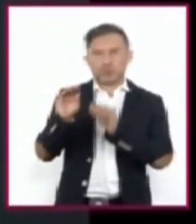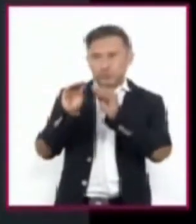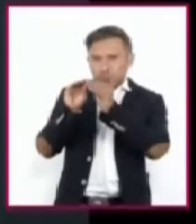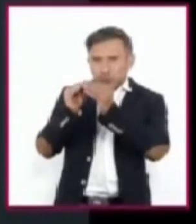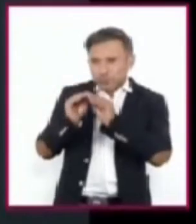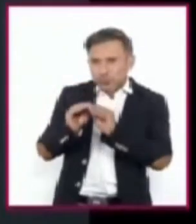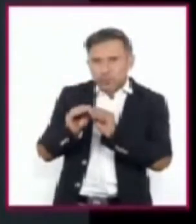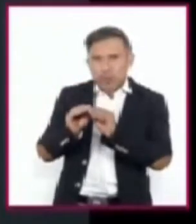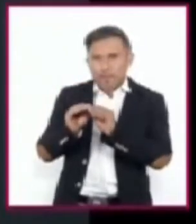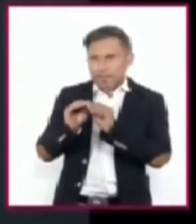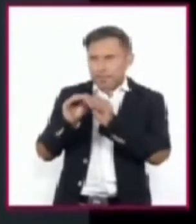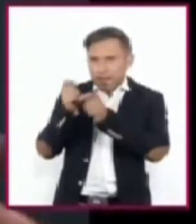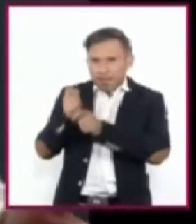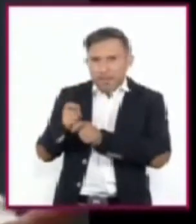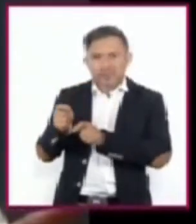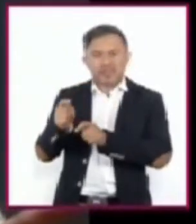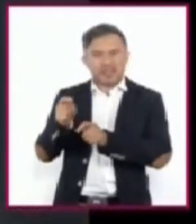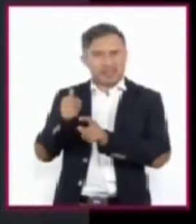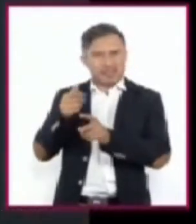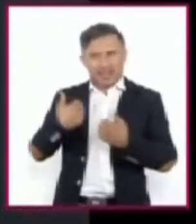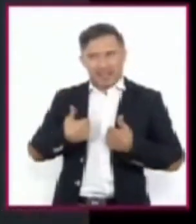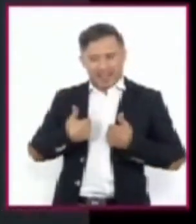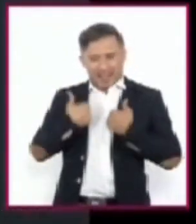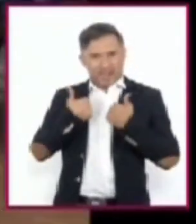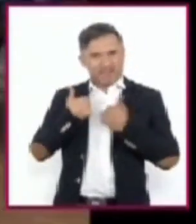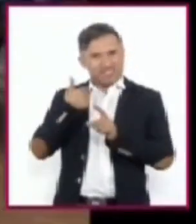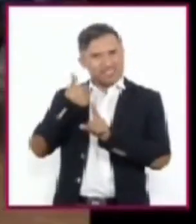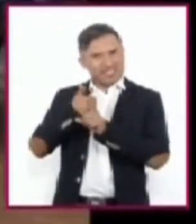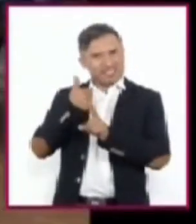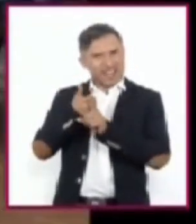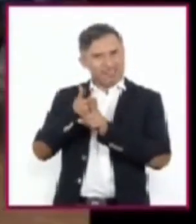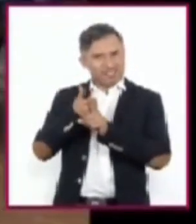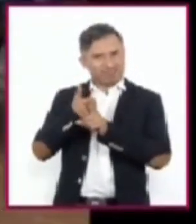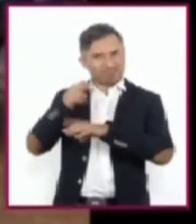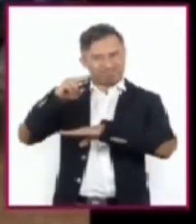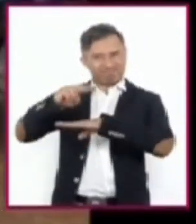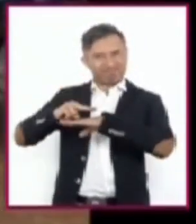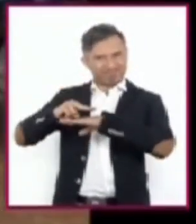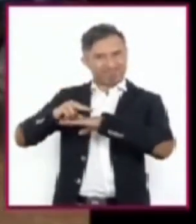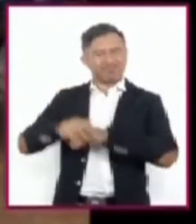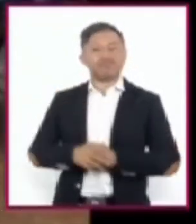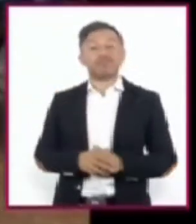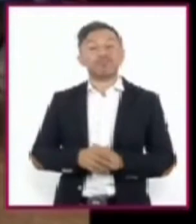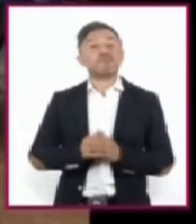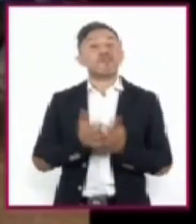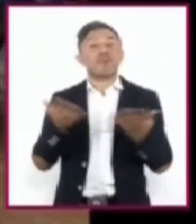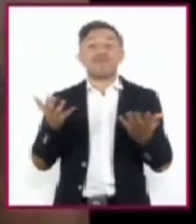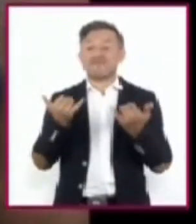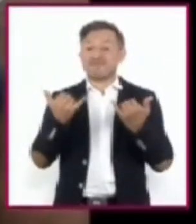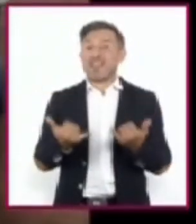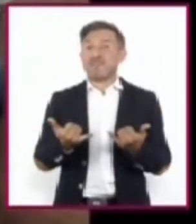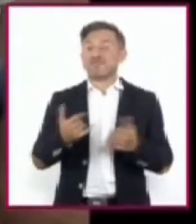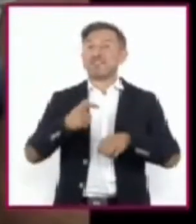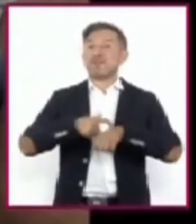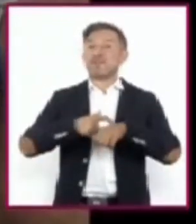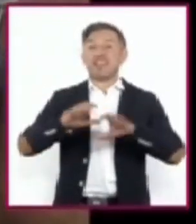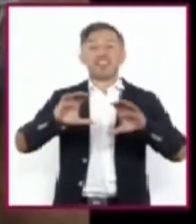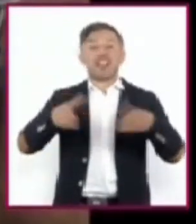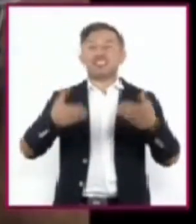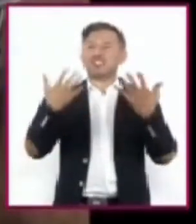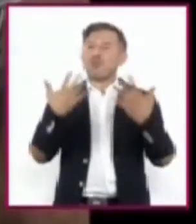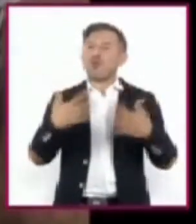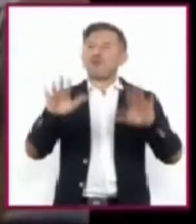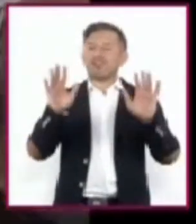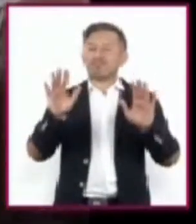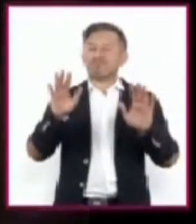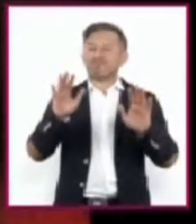life, it is life itself. Well, it's that time, class is over, you may go.